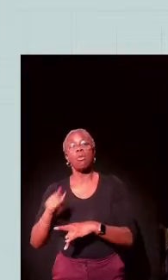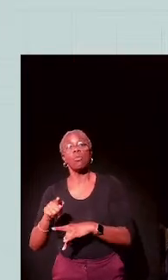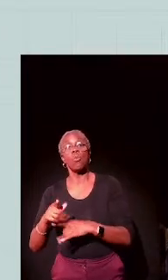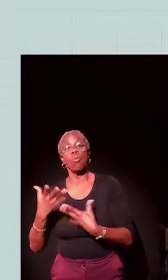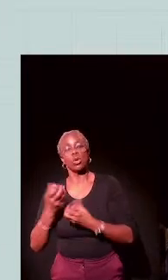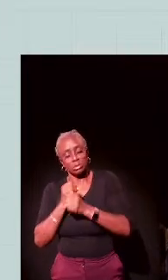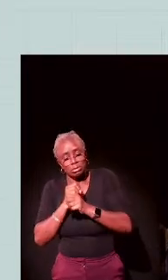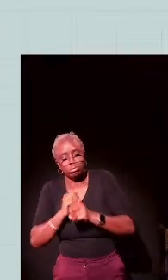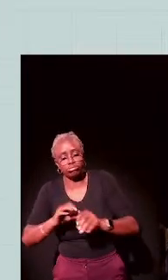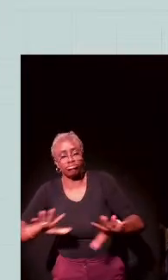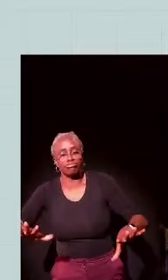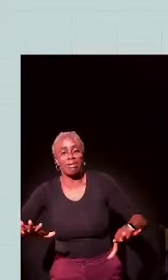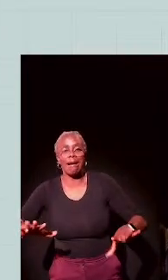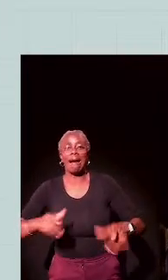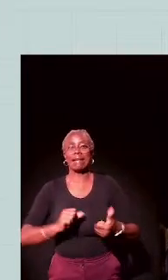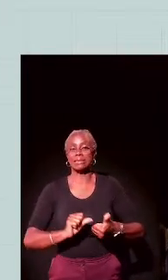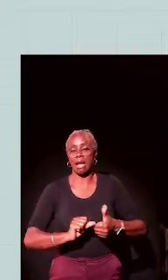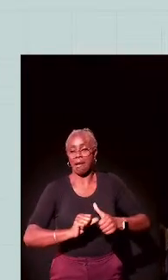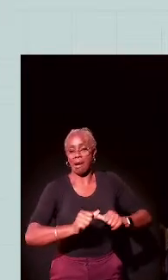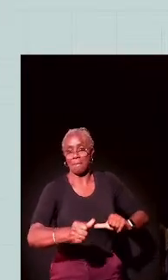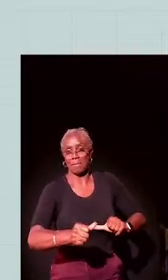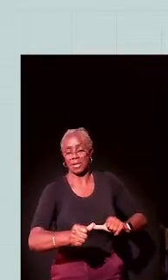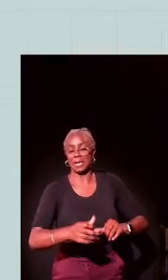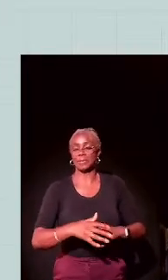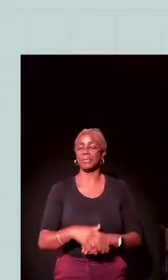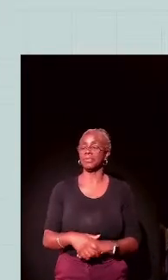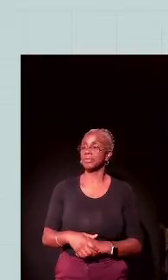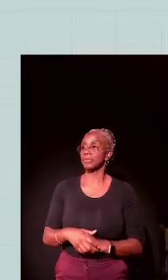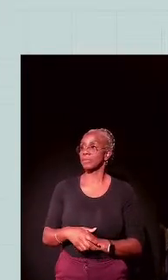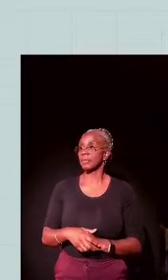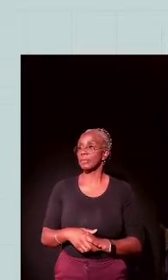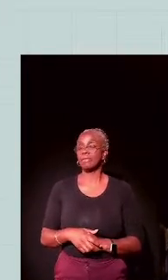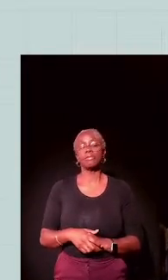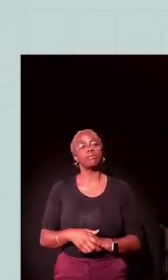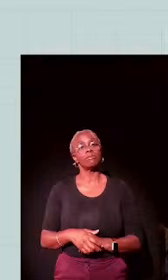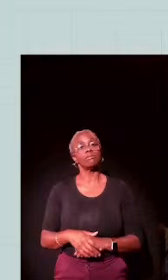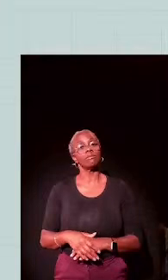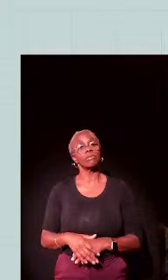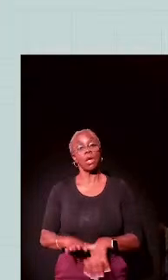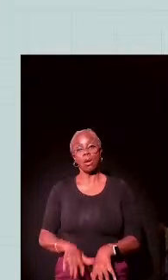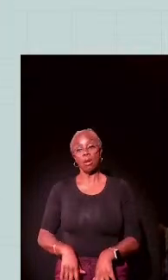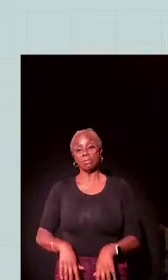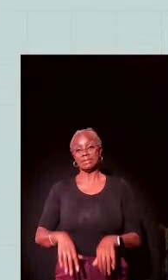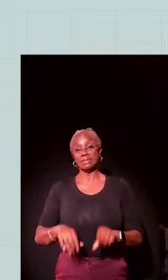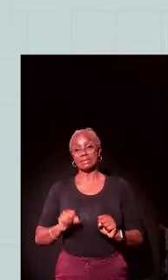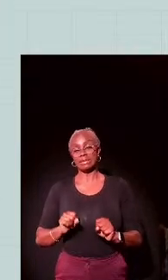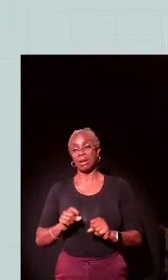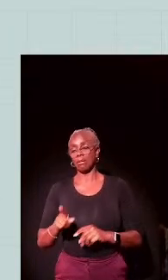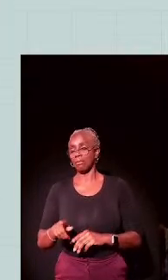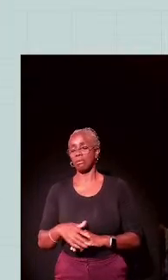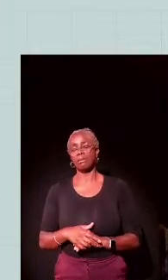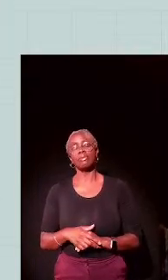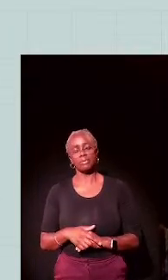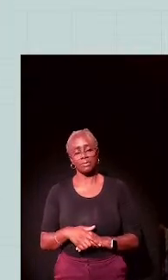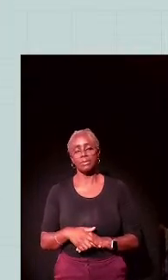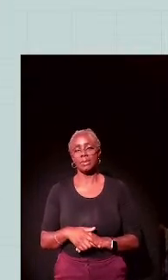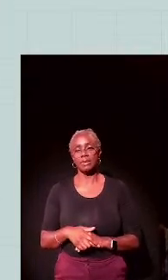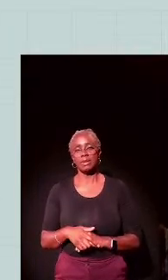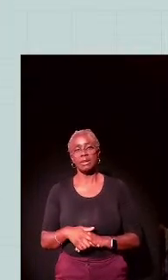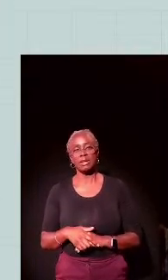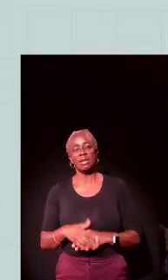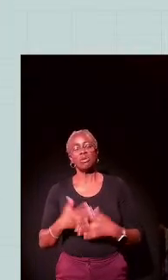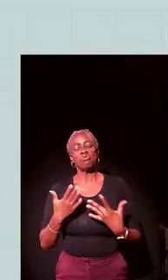company. So yeah, to start off, I'll quickly take a detour to add some